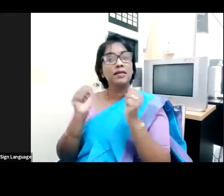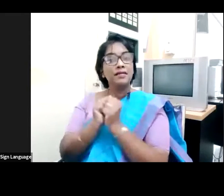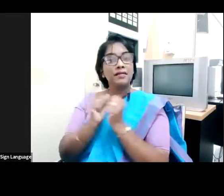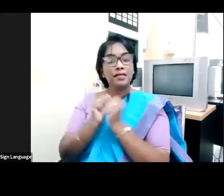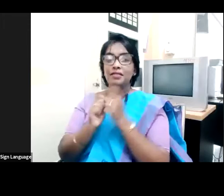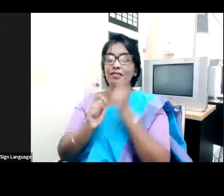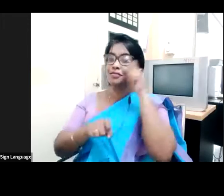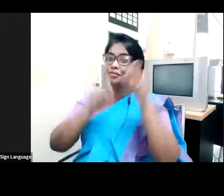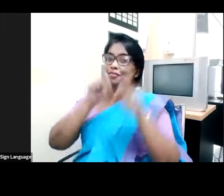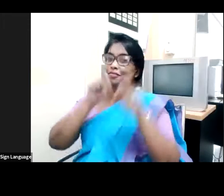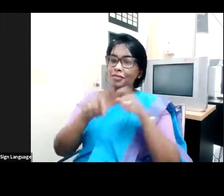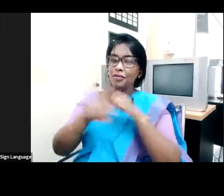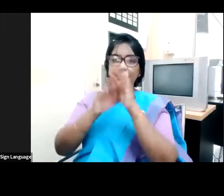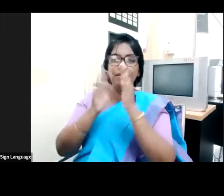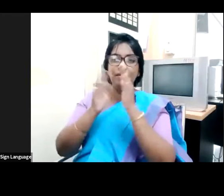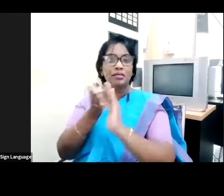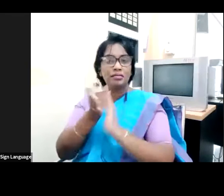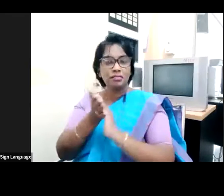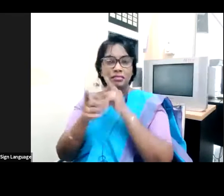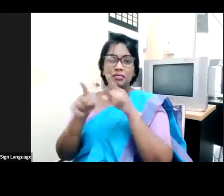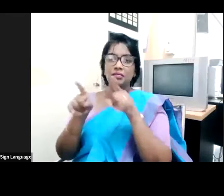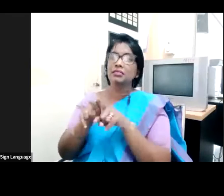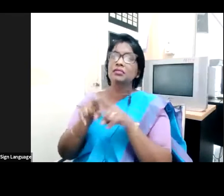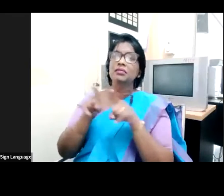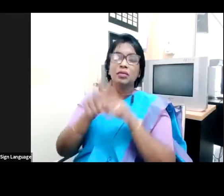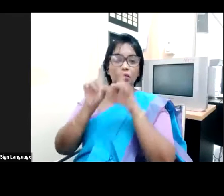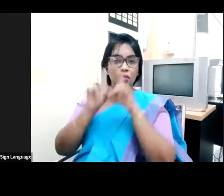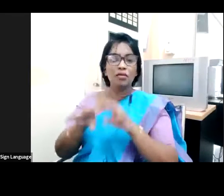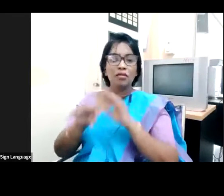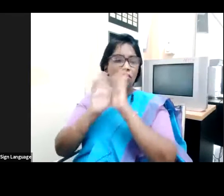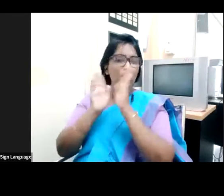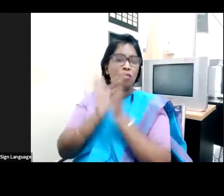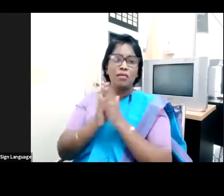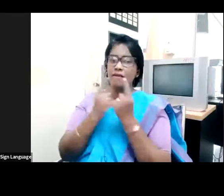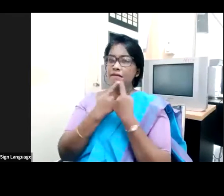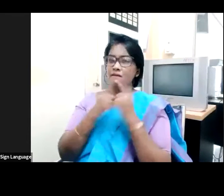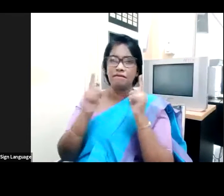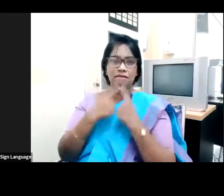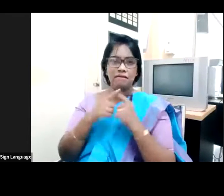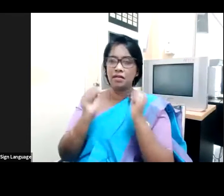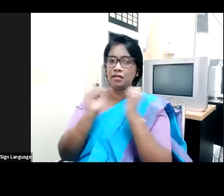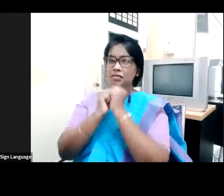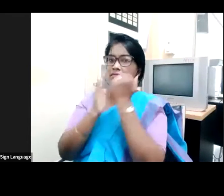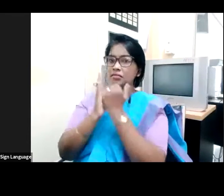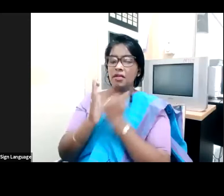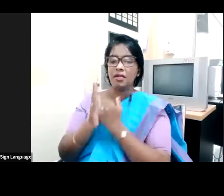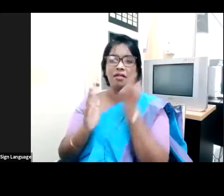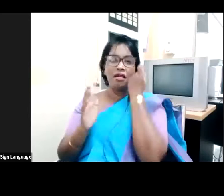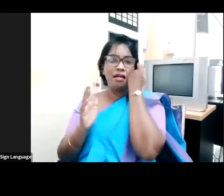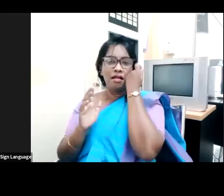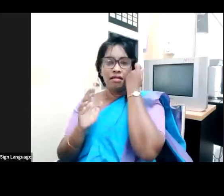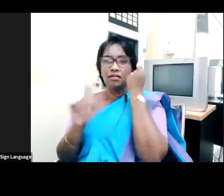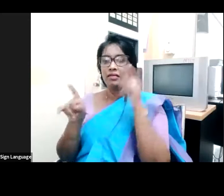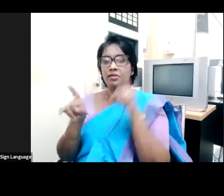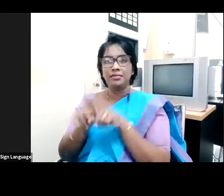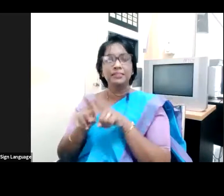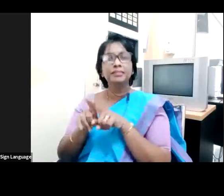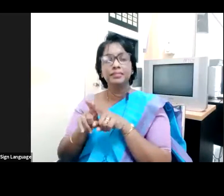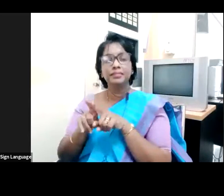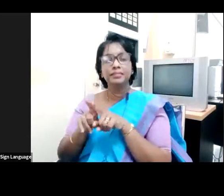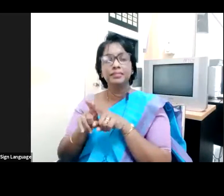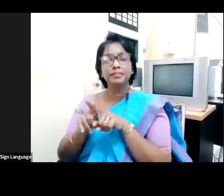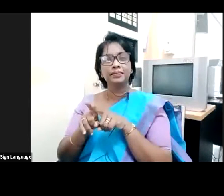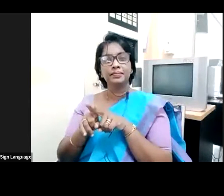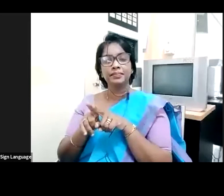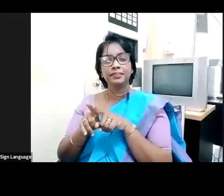work, all that is changing. I do not necessarily agree with the idea